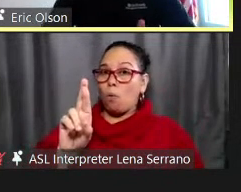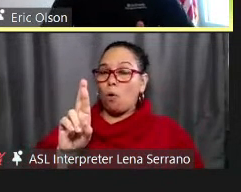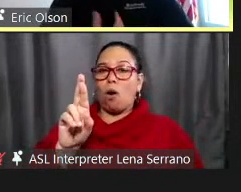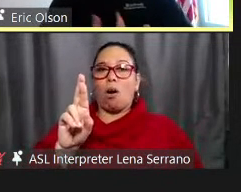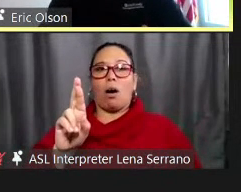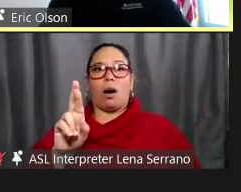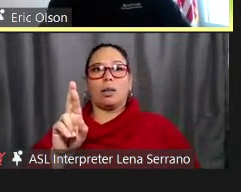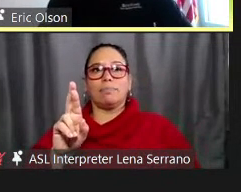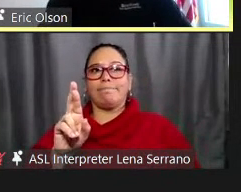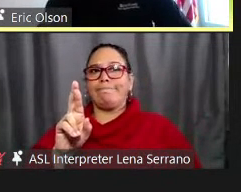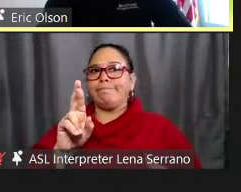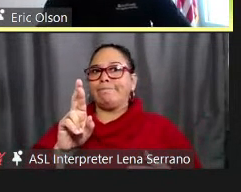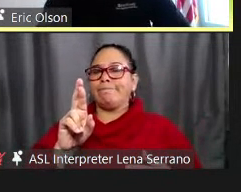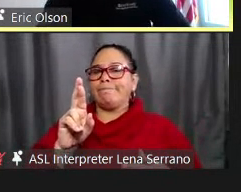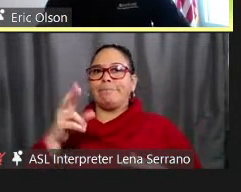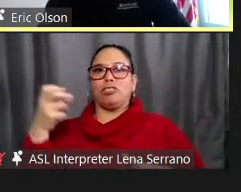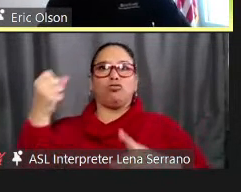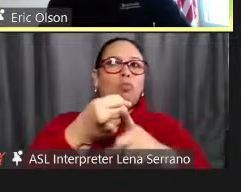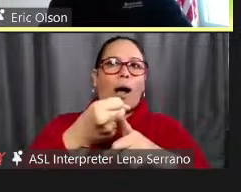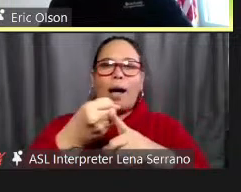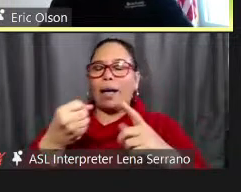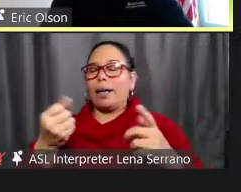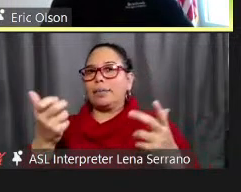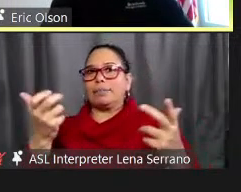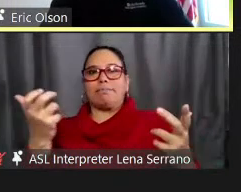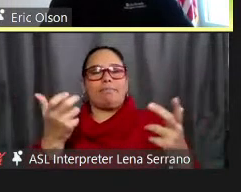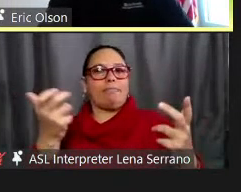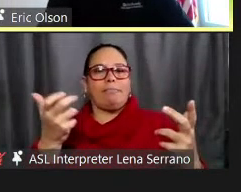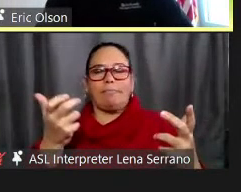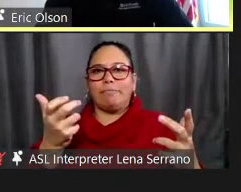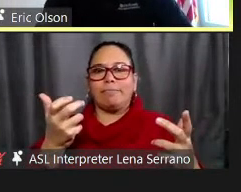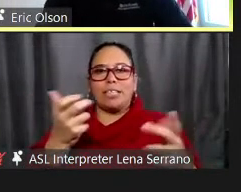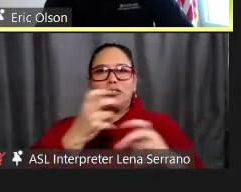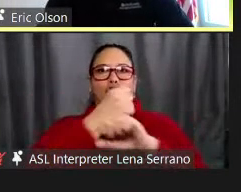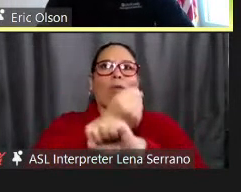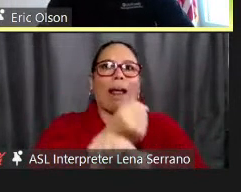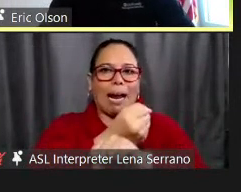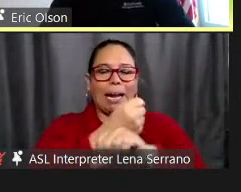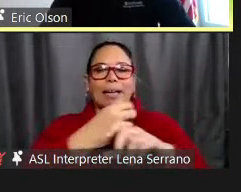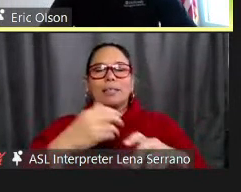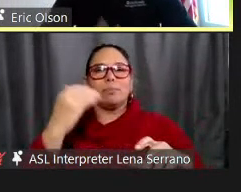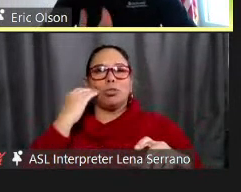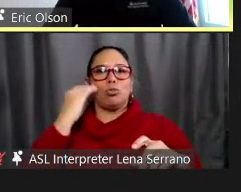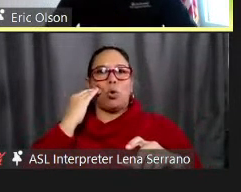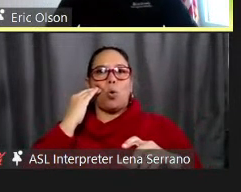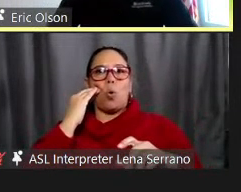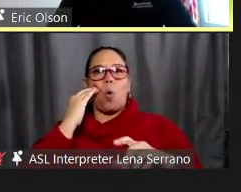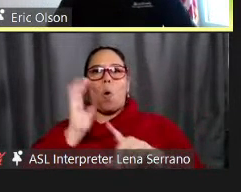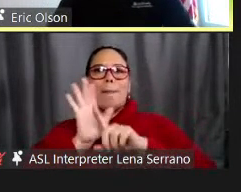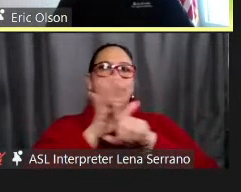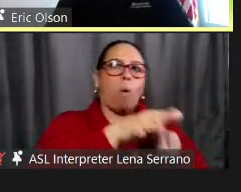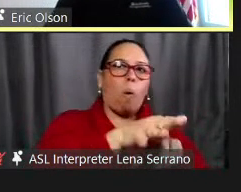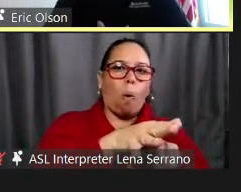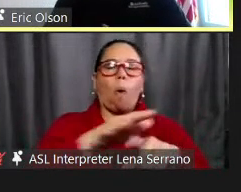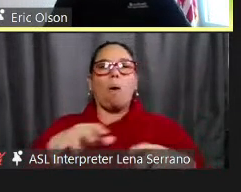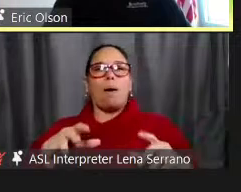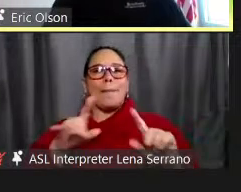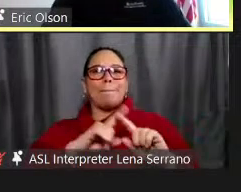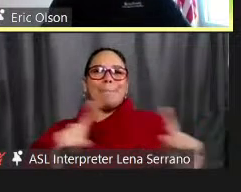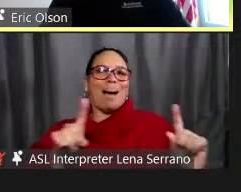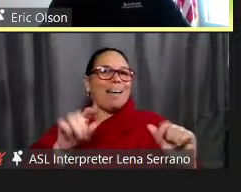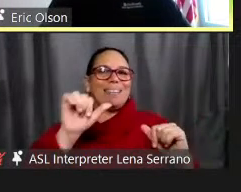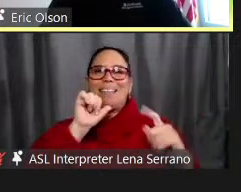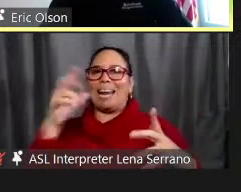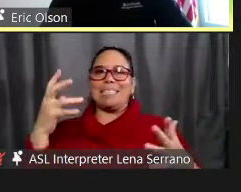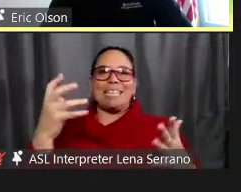subdue somehow or strike the individual with the weapon and restrain him and get him down into the ground. But unfortunately, those individuals didn't